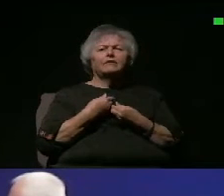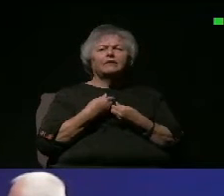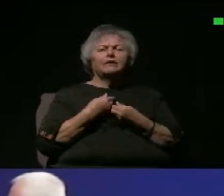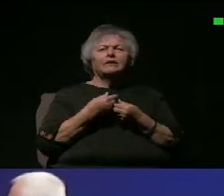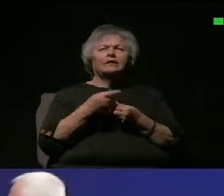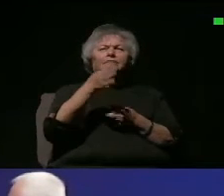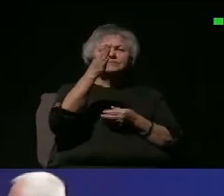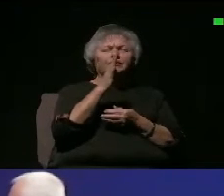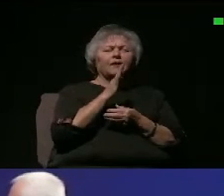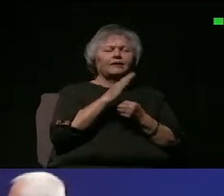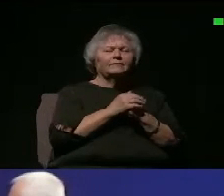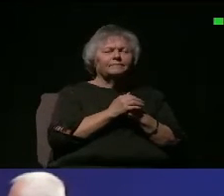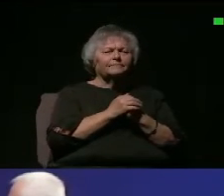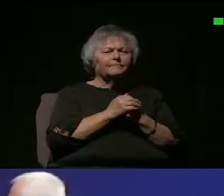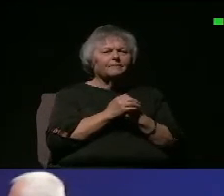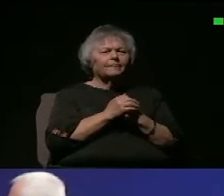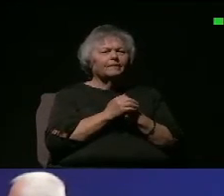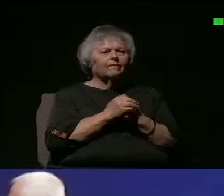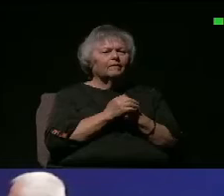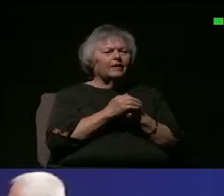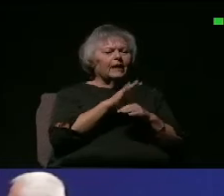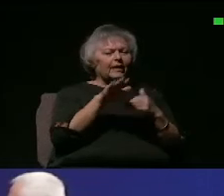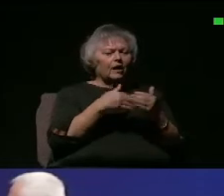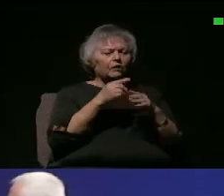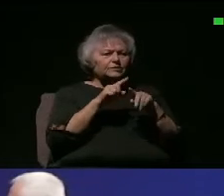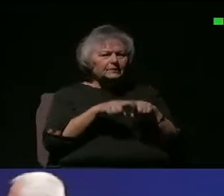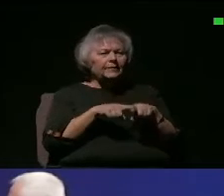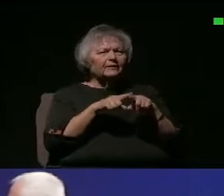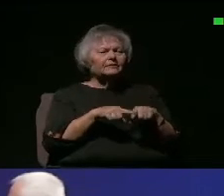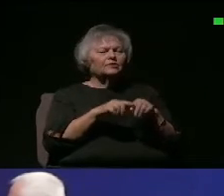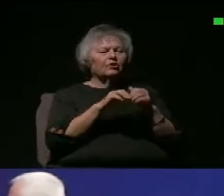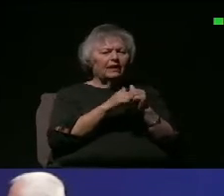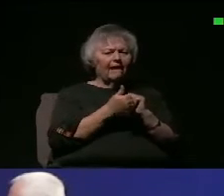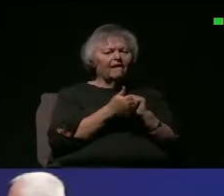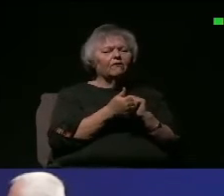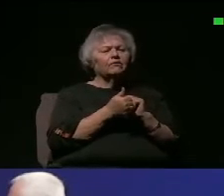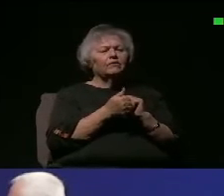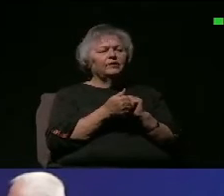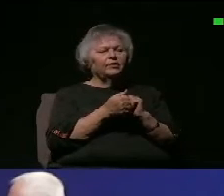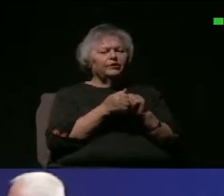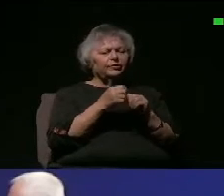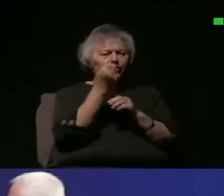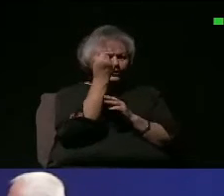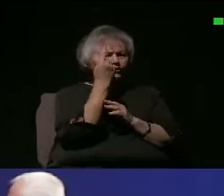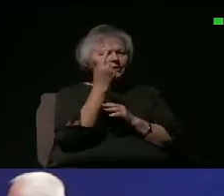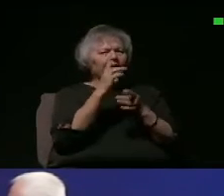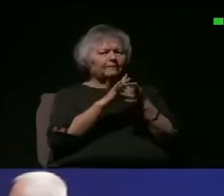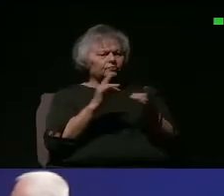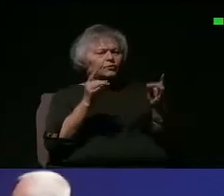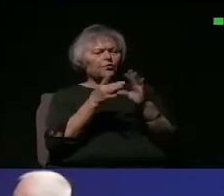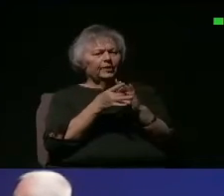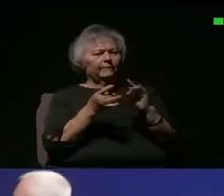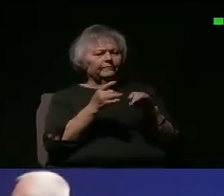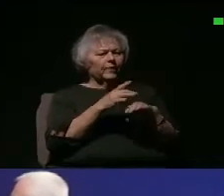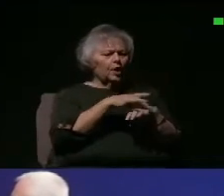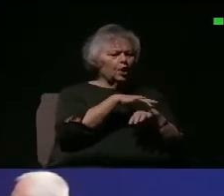them a job, gave them a work. But I think it just all depends on how you're looking at it, from an earthly standpoint or a spiritual standpoint. I think that's good. That's